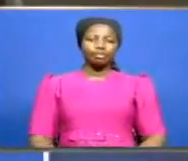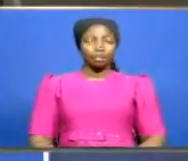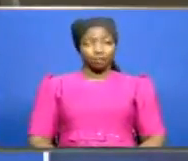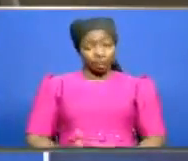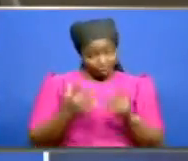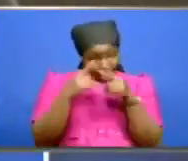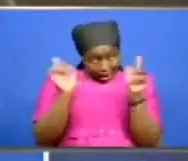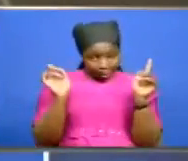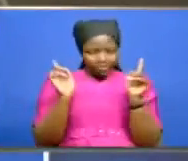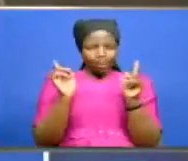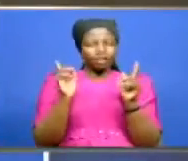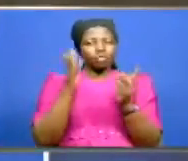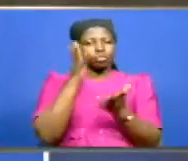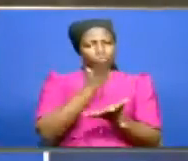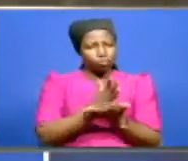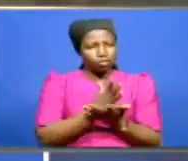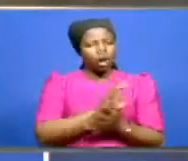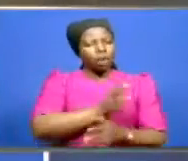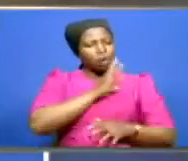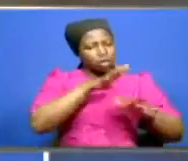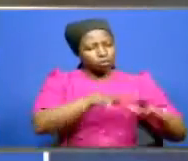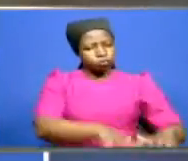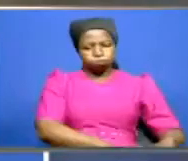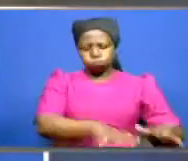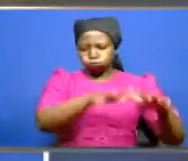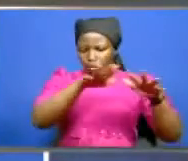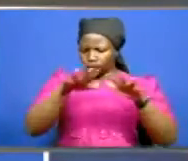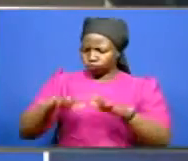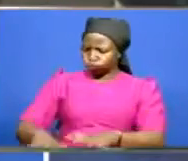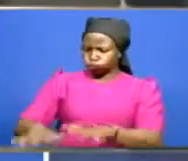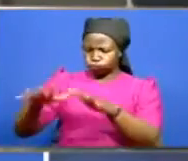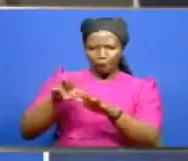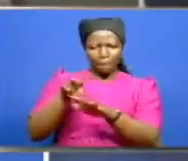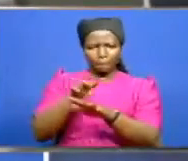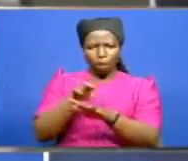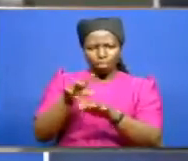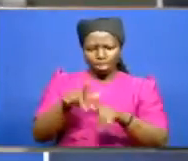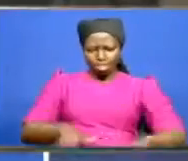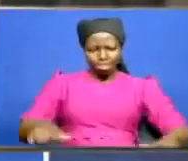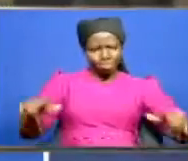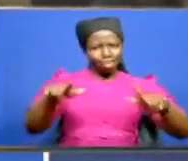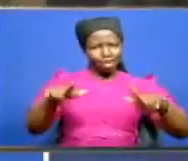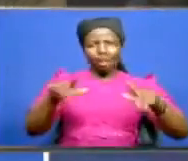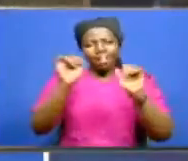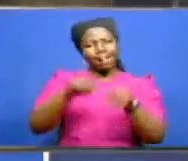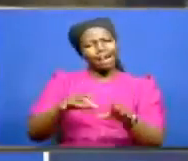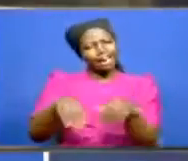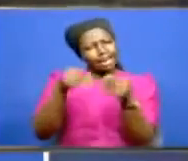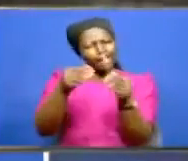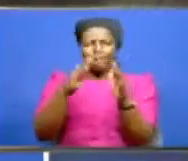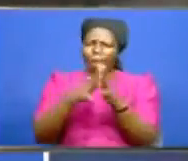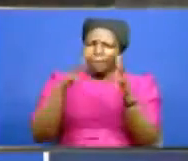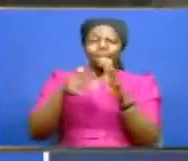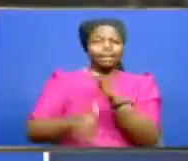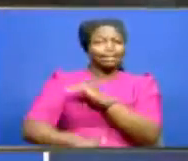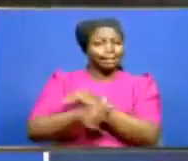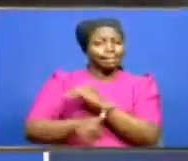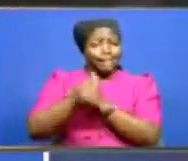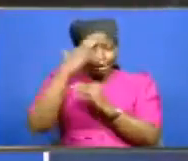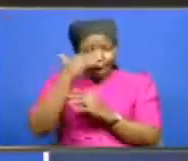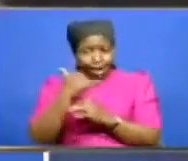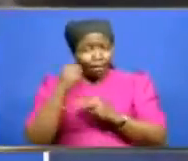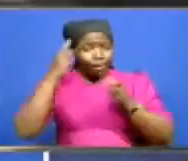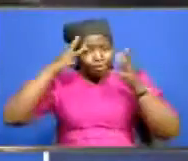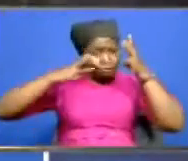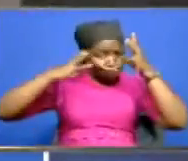Hata hivyo, ongezeko la viwango vya maji kwenye maziwa hayo mawili huenda likasababisha madhara makubwa, kwani kuna hofu kuwa